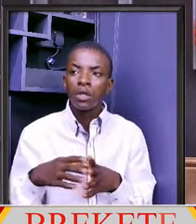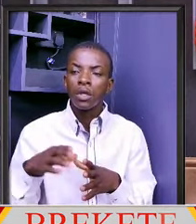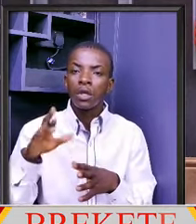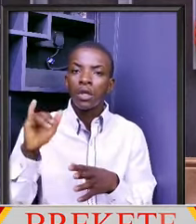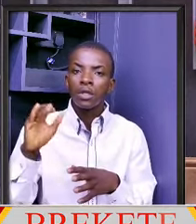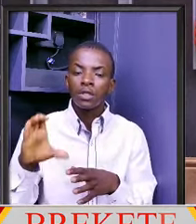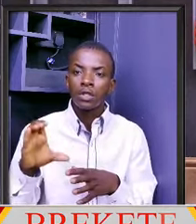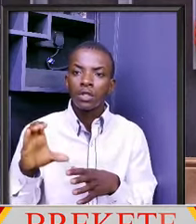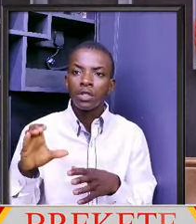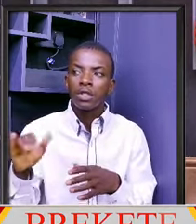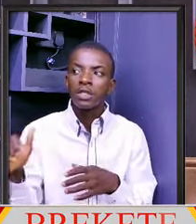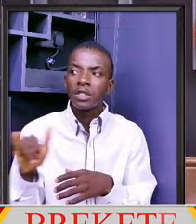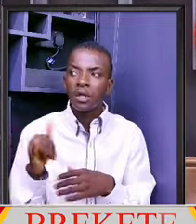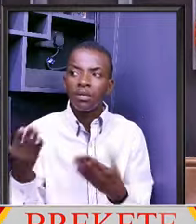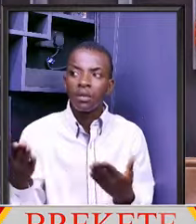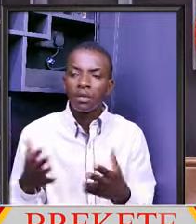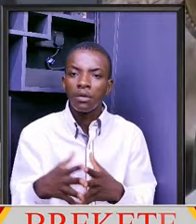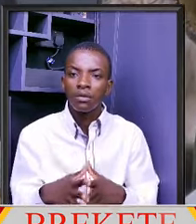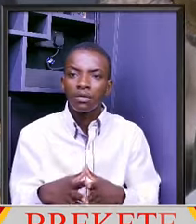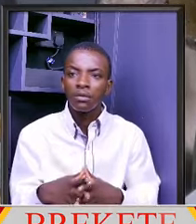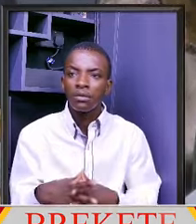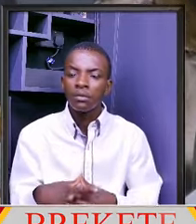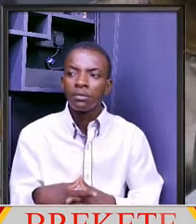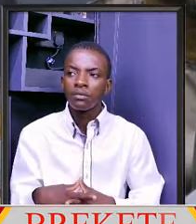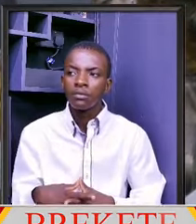number and their RC number are the same thing.